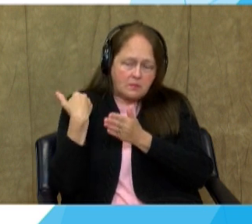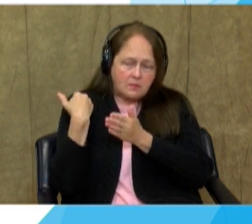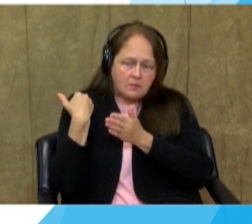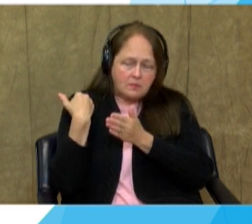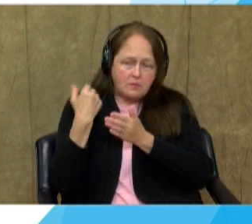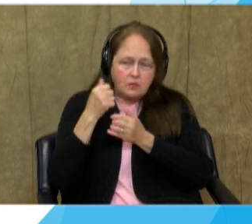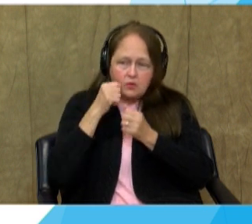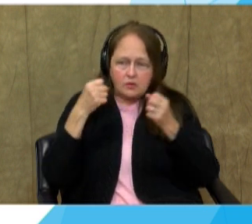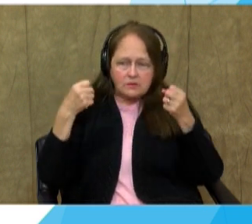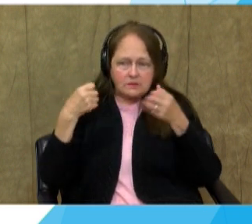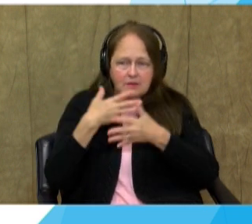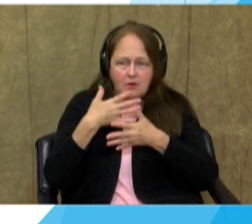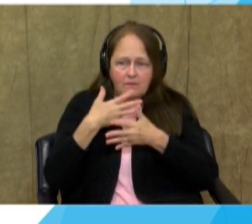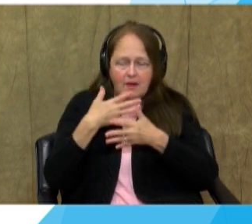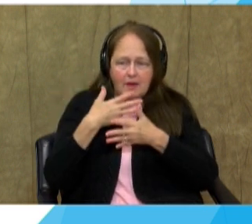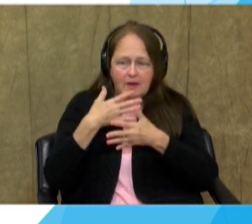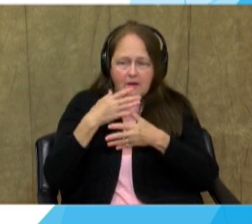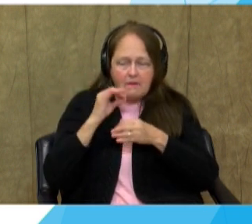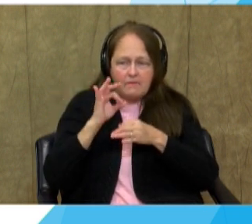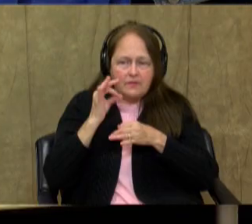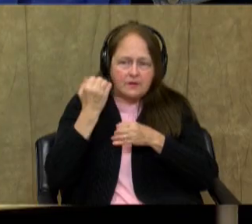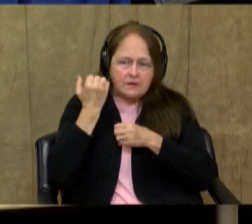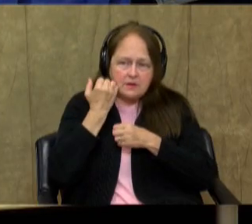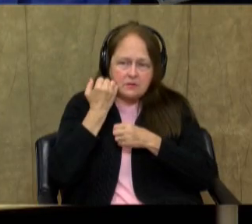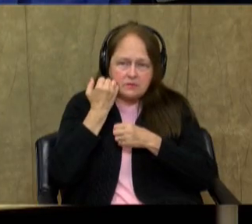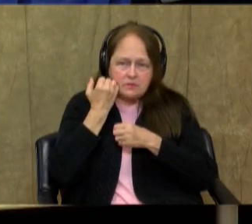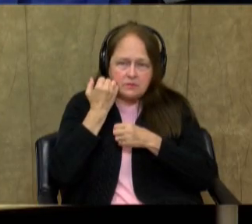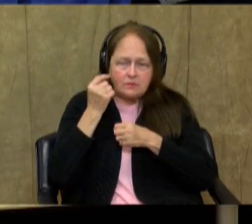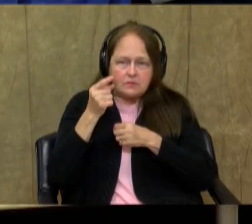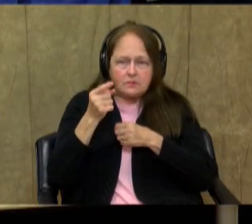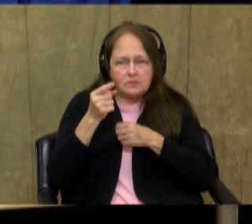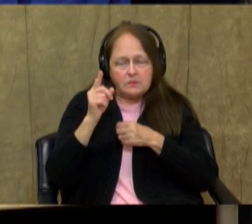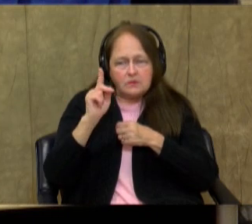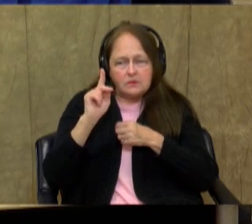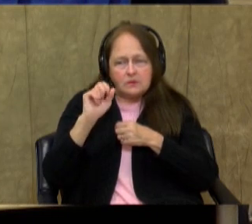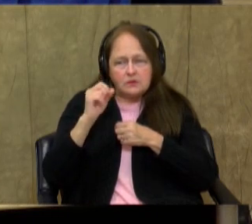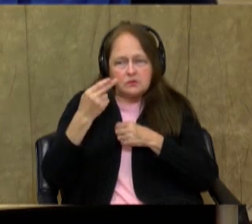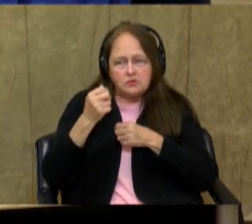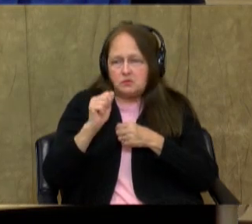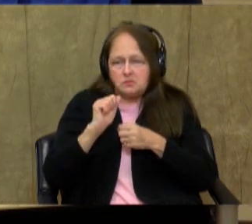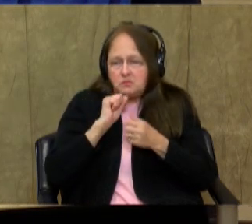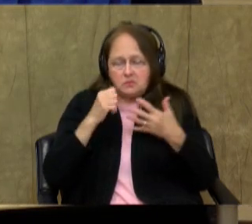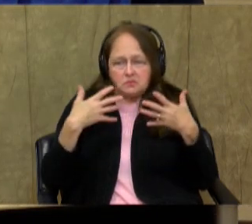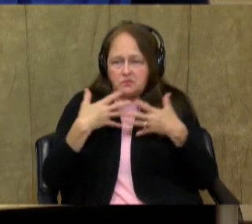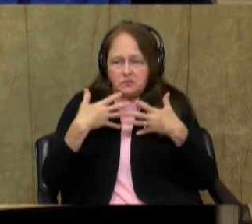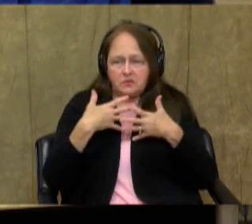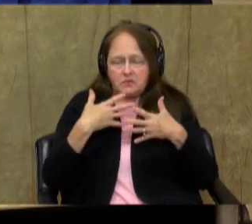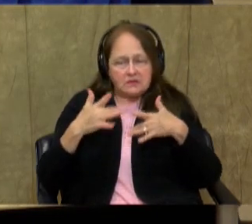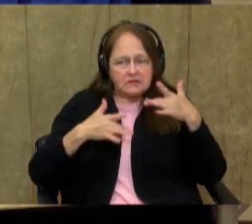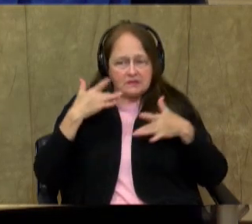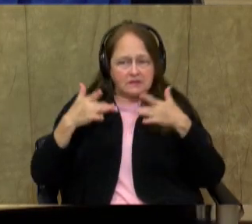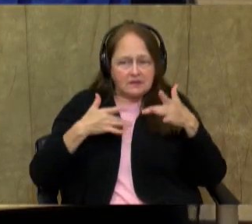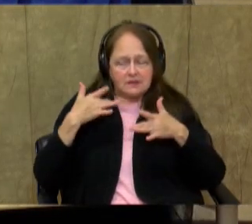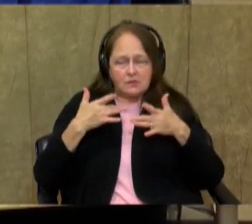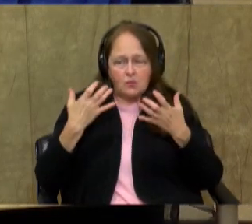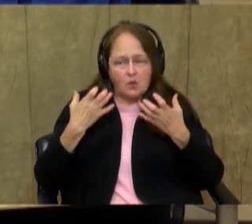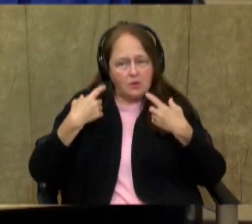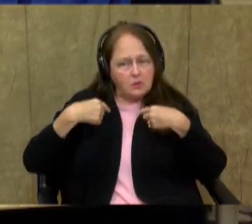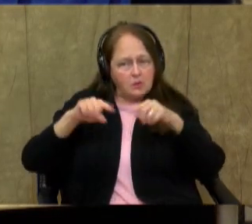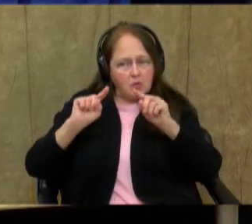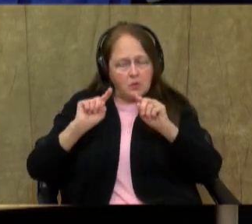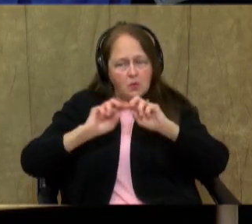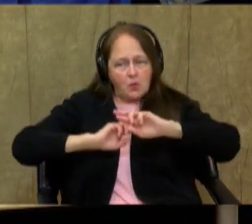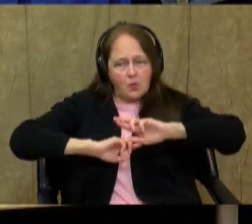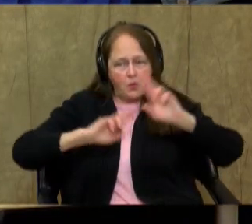girl was terrified of the dentist. Now, on this one, Keisha, she's not terrified. She's excited. She wants to go.